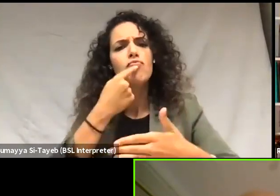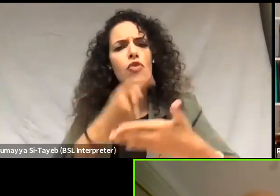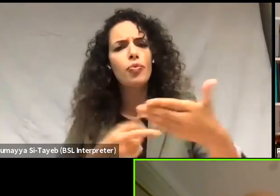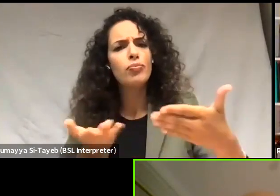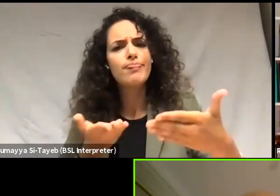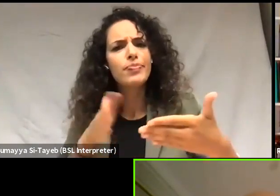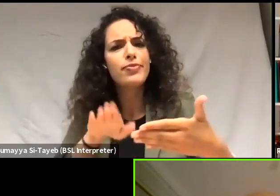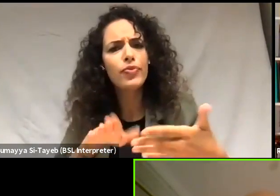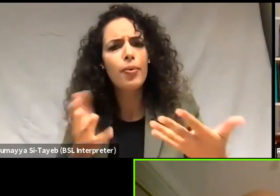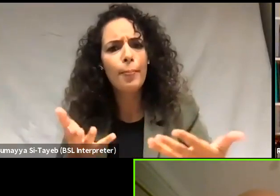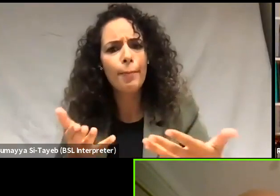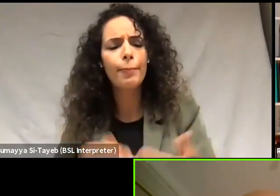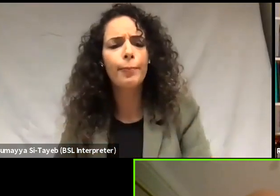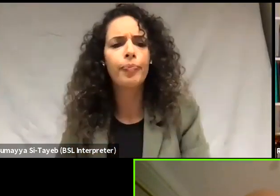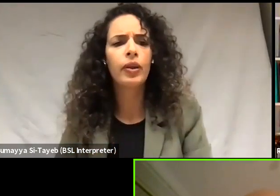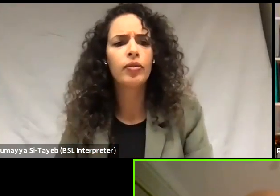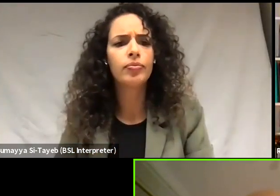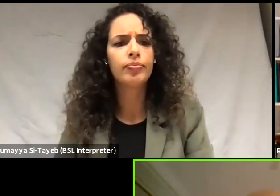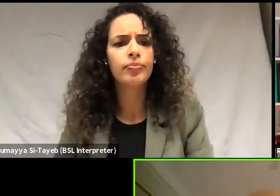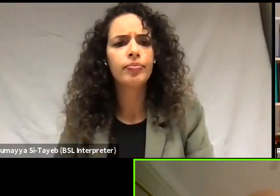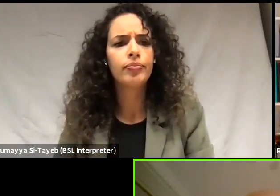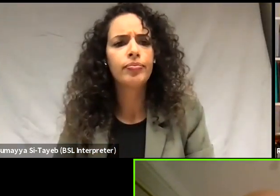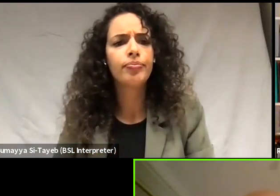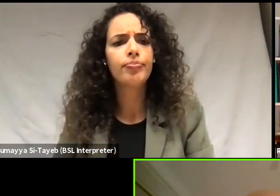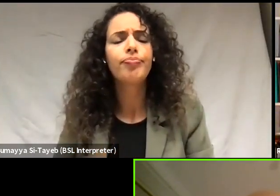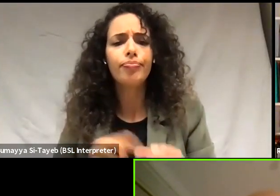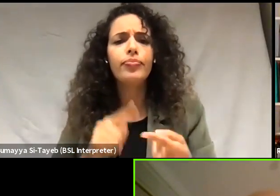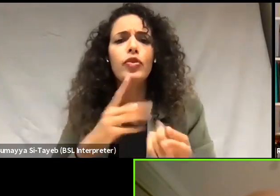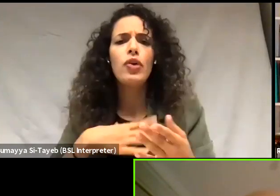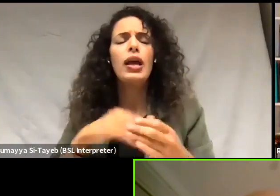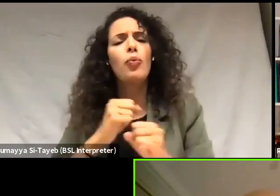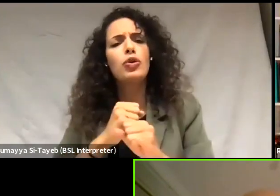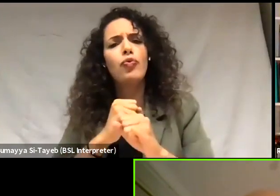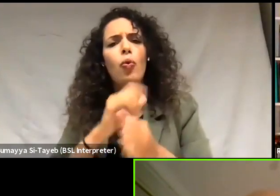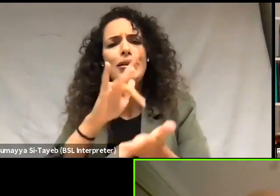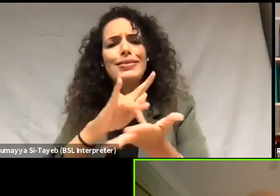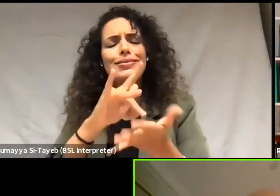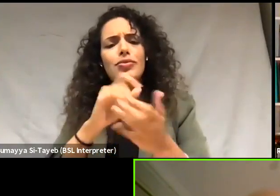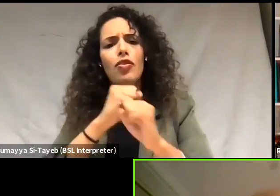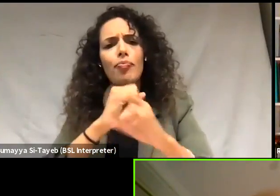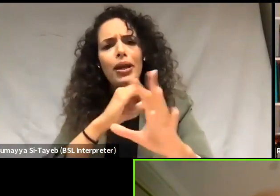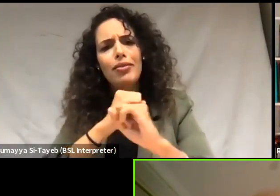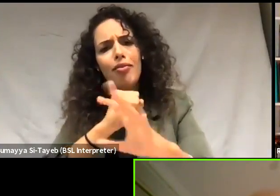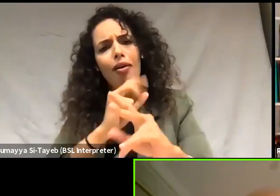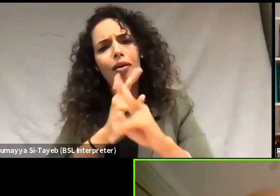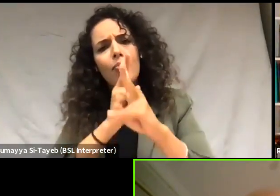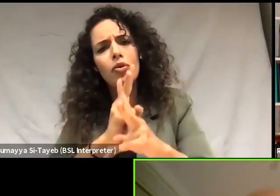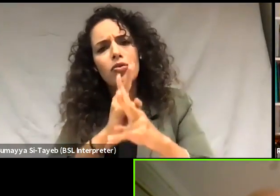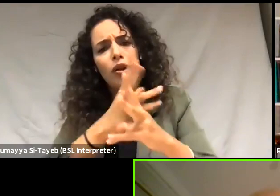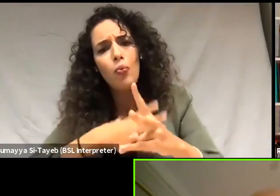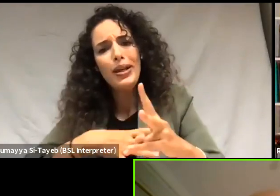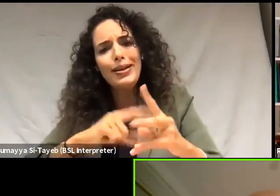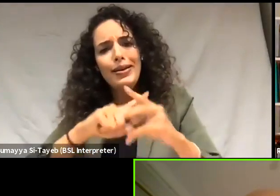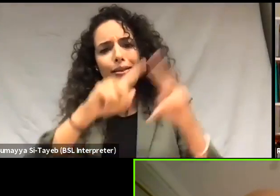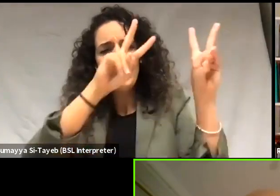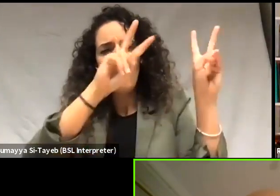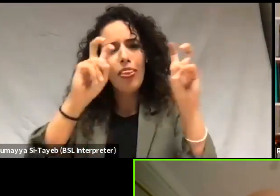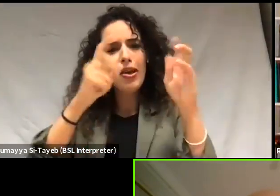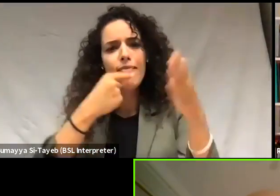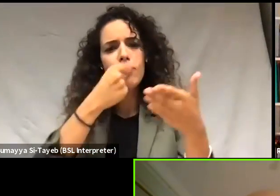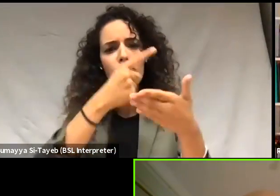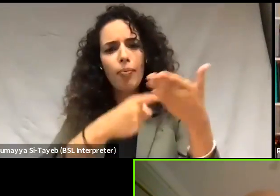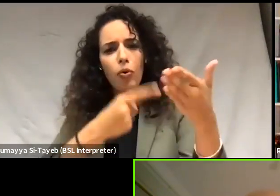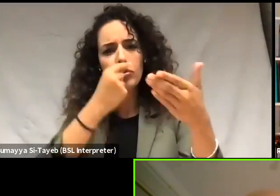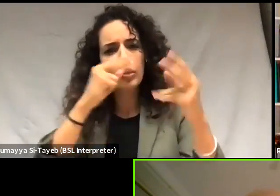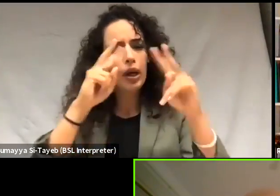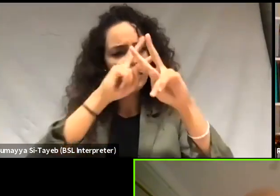was one where one of the remits of the Center for Media Monitoring was to produce these sort of themed reports to look at